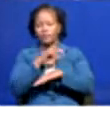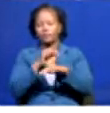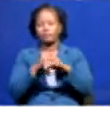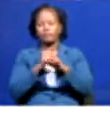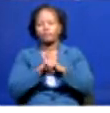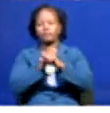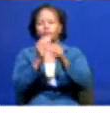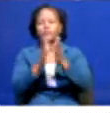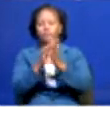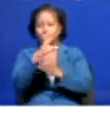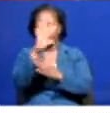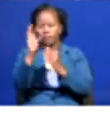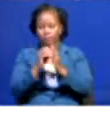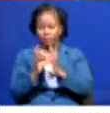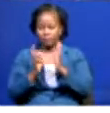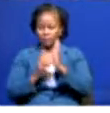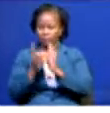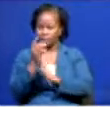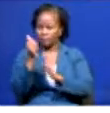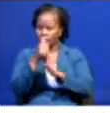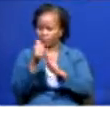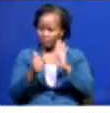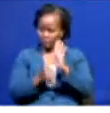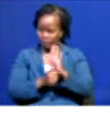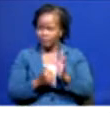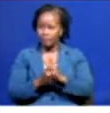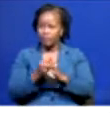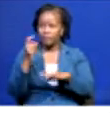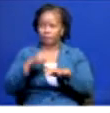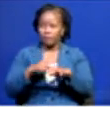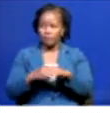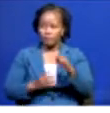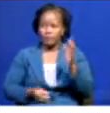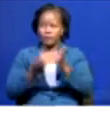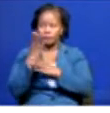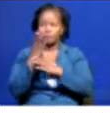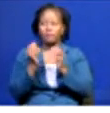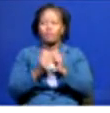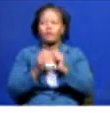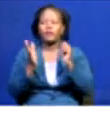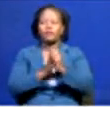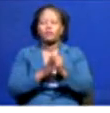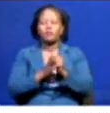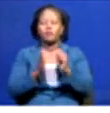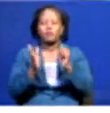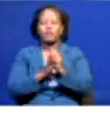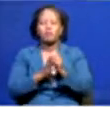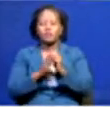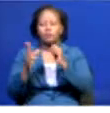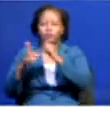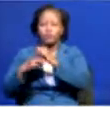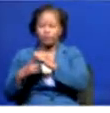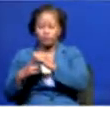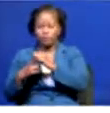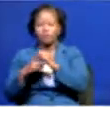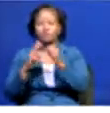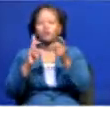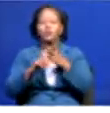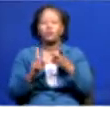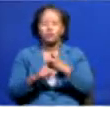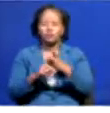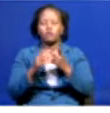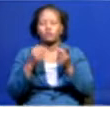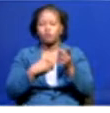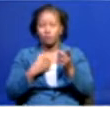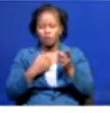development agenda. Since its inception in 1997, it has sustained a